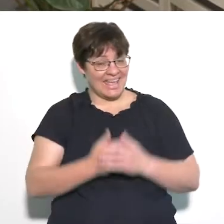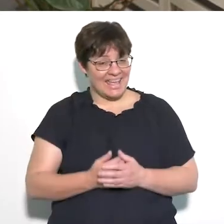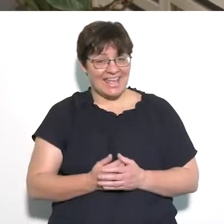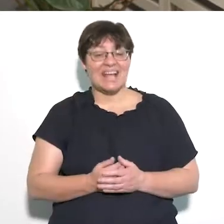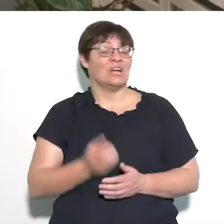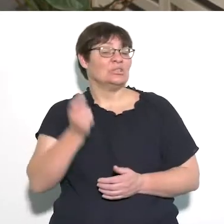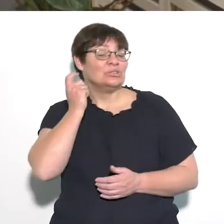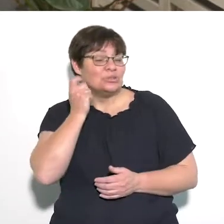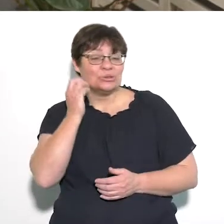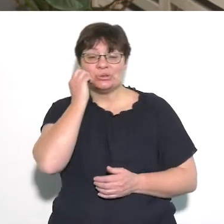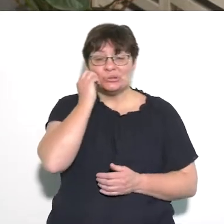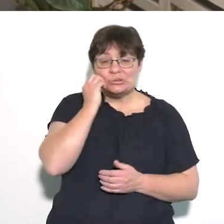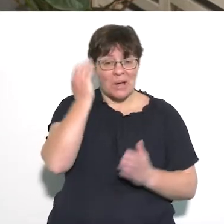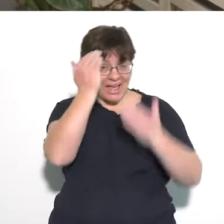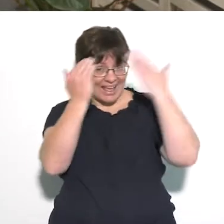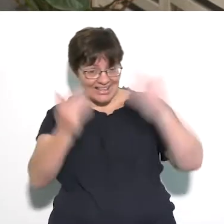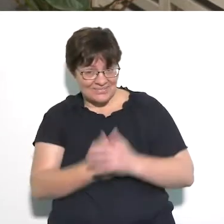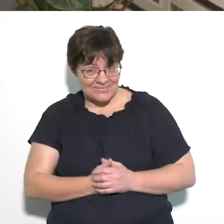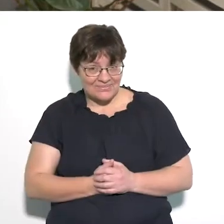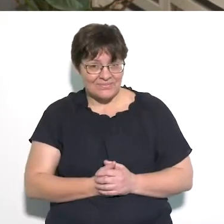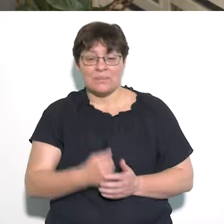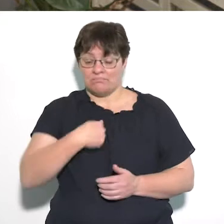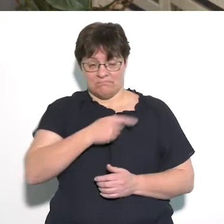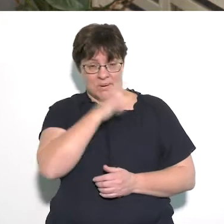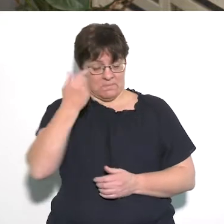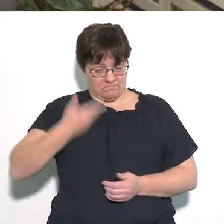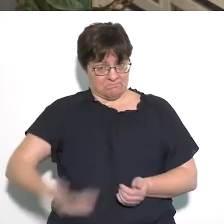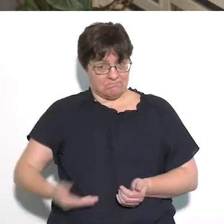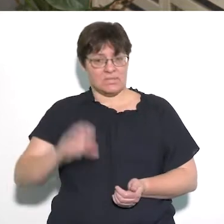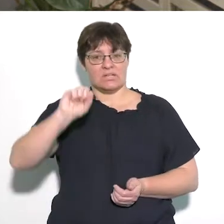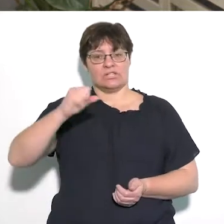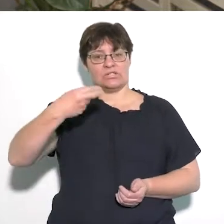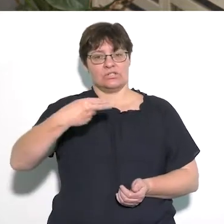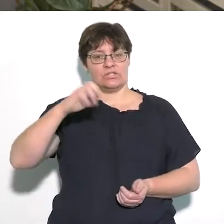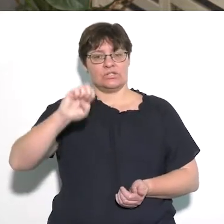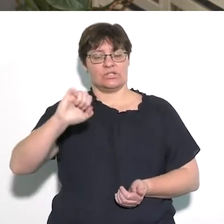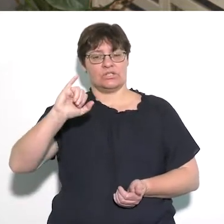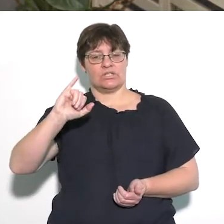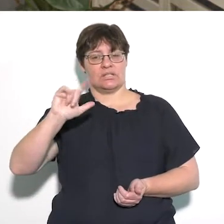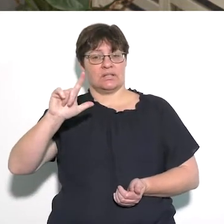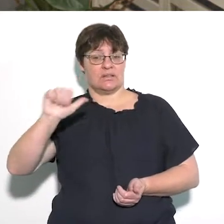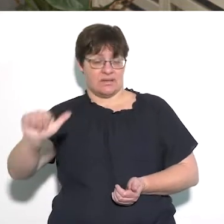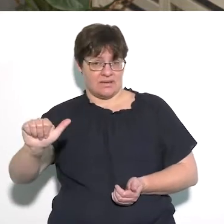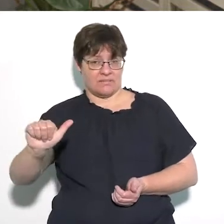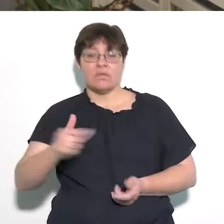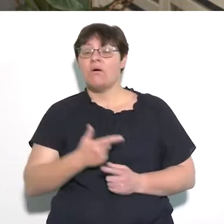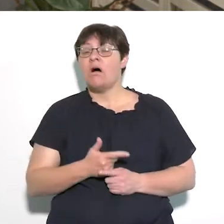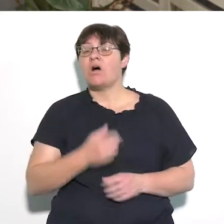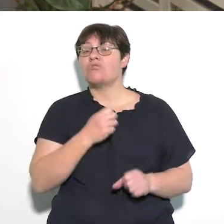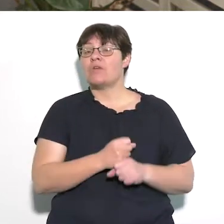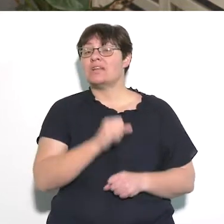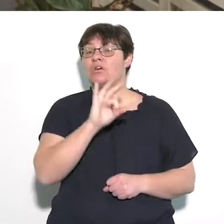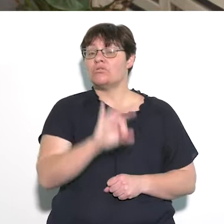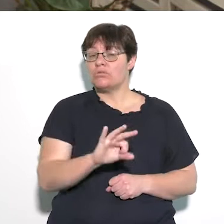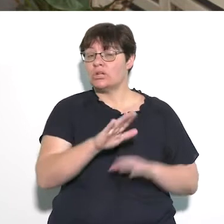Hi, Sani Bonani, Dumelang. I'm Sheila Werner. I'm making a water filter for grade